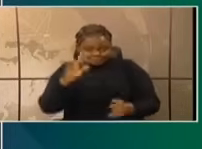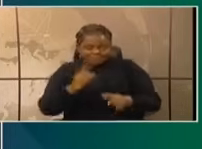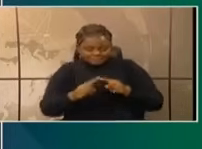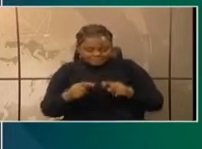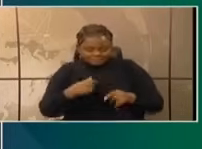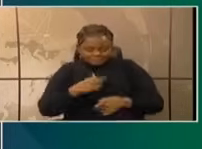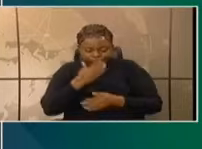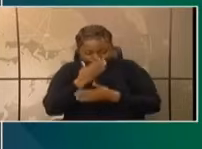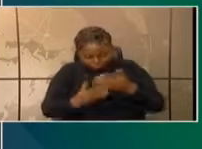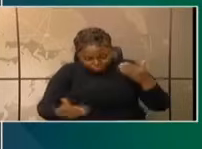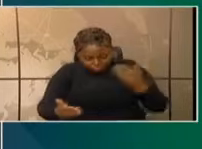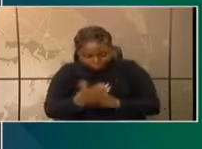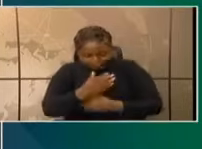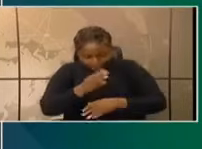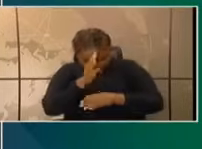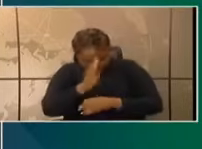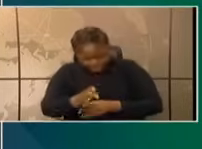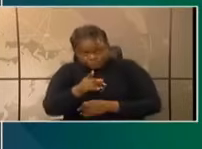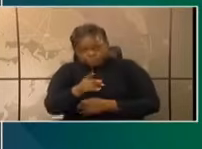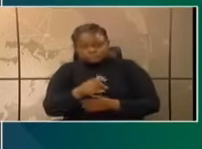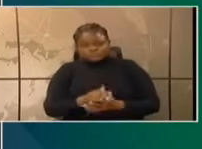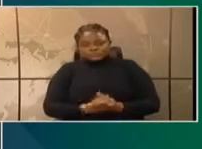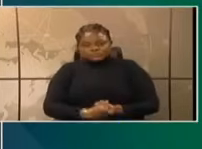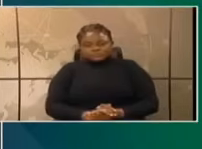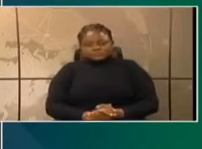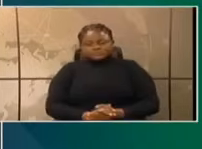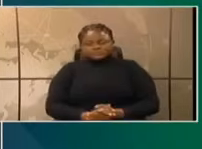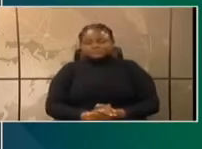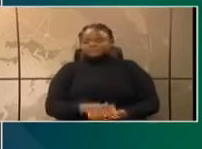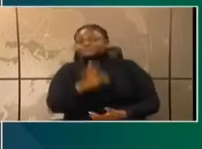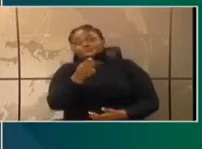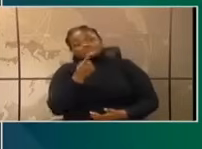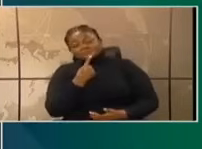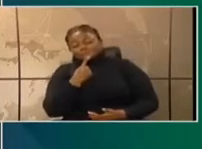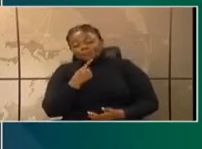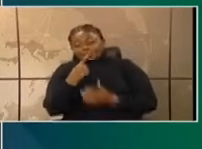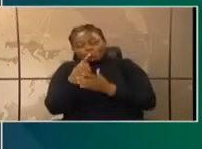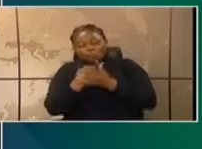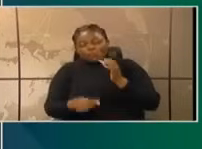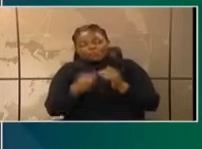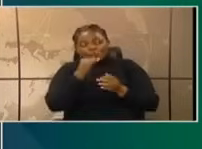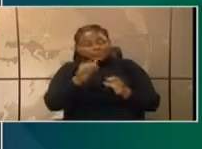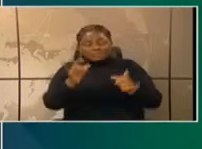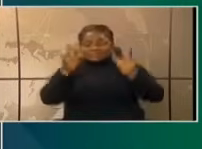akra Maakye hello o se ade a ehu